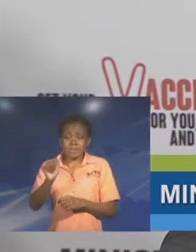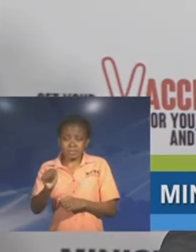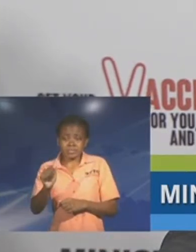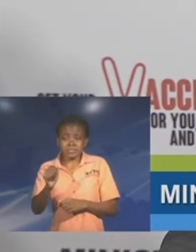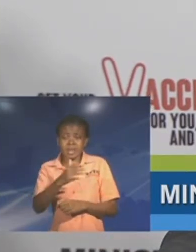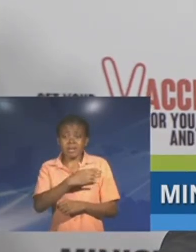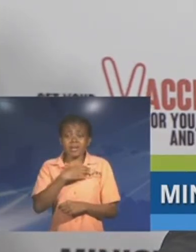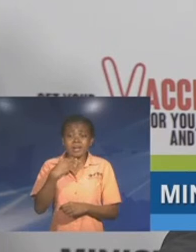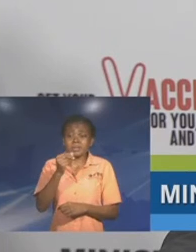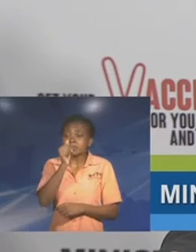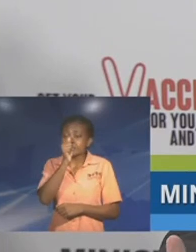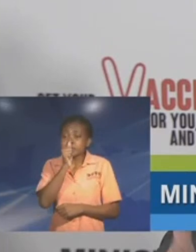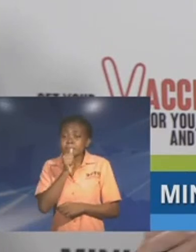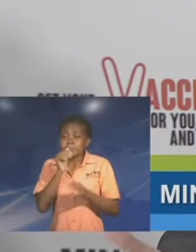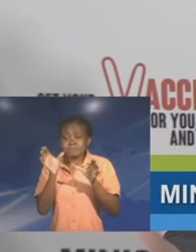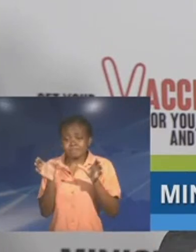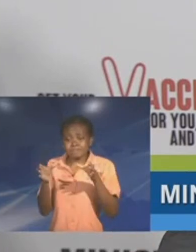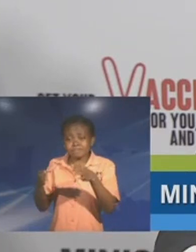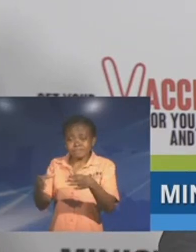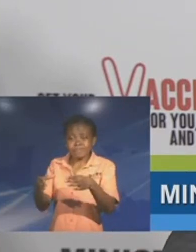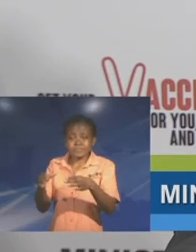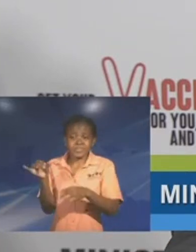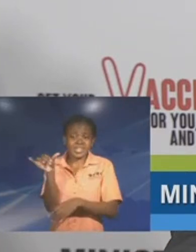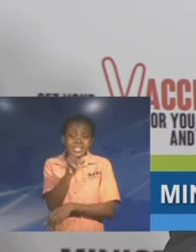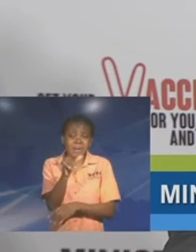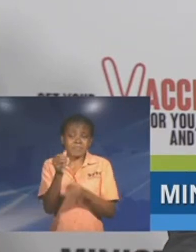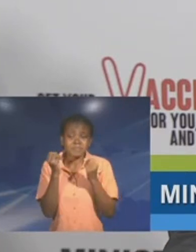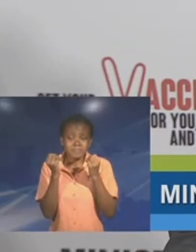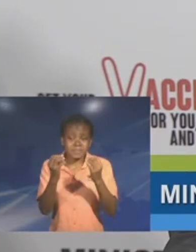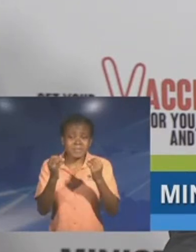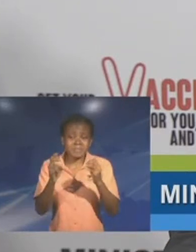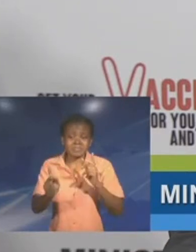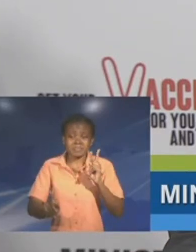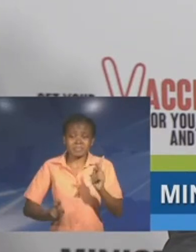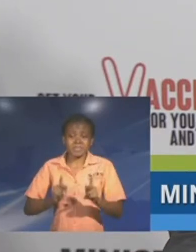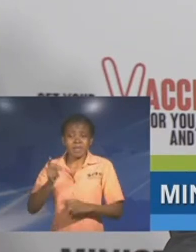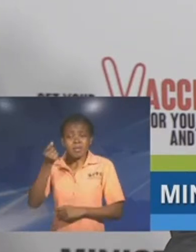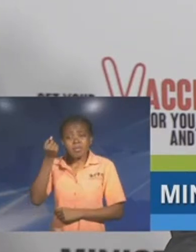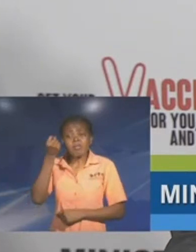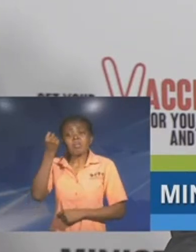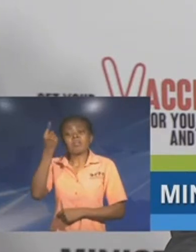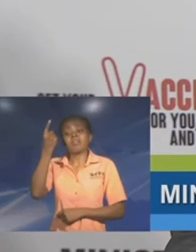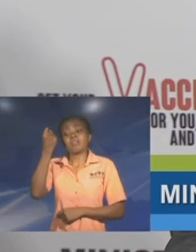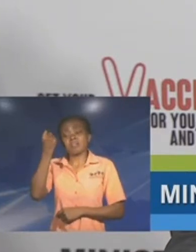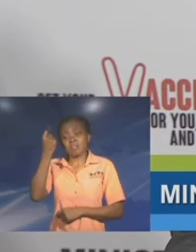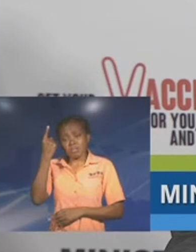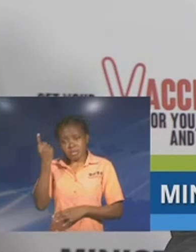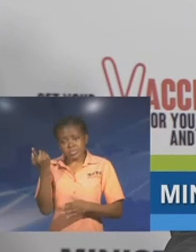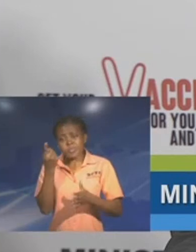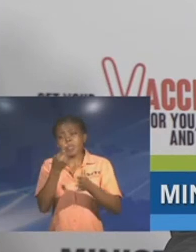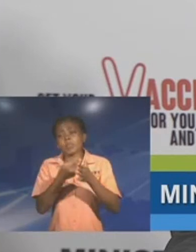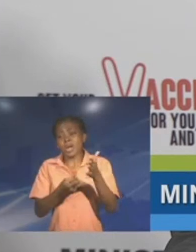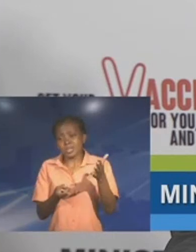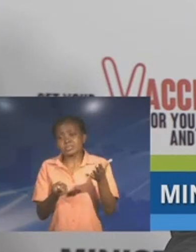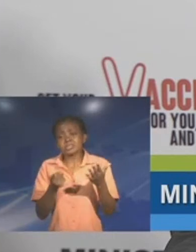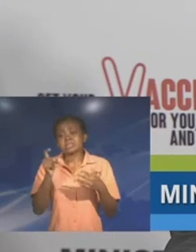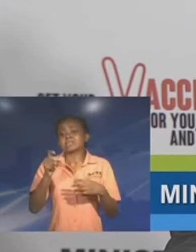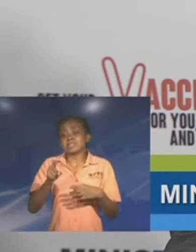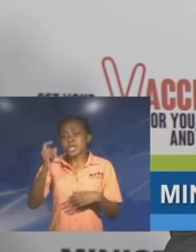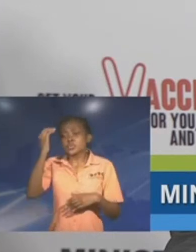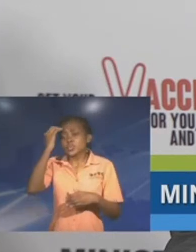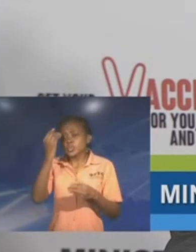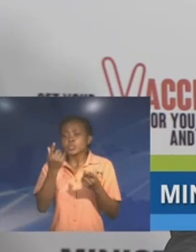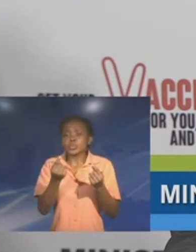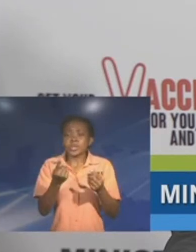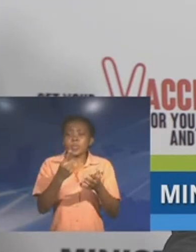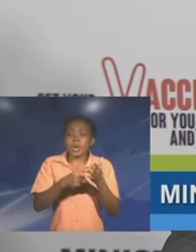well, so that as many people as possible in terms of the clinicians are aware of what the rash looks like and when to refer and